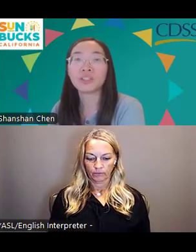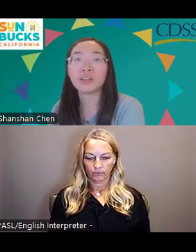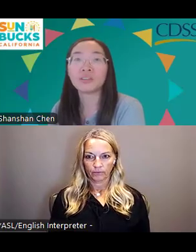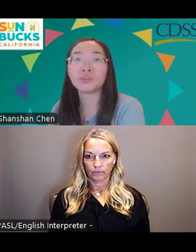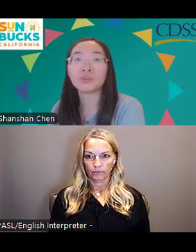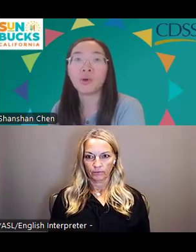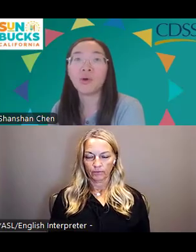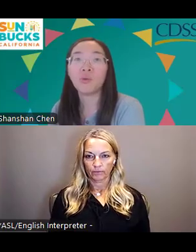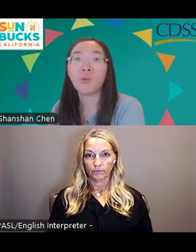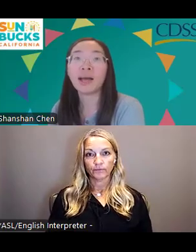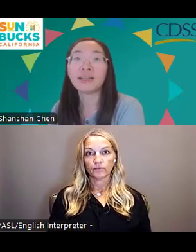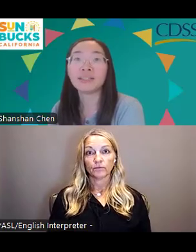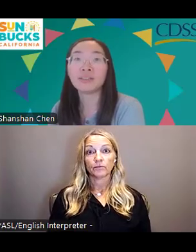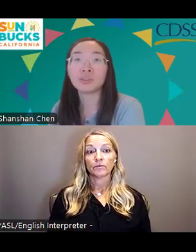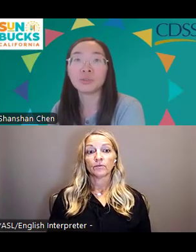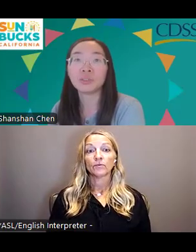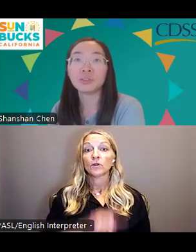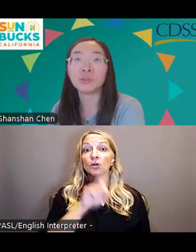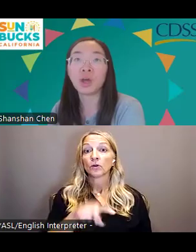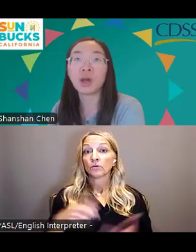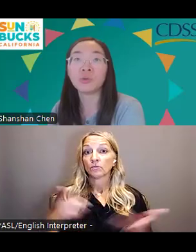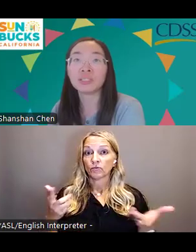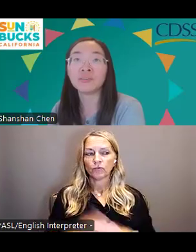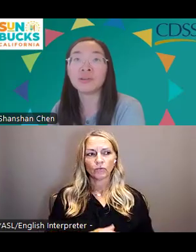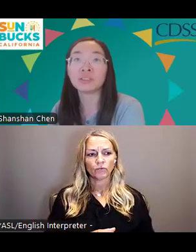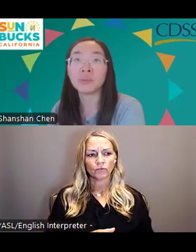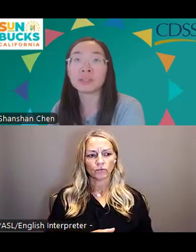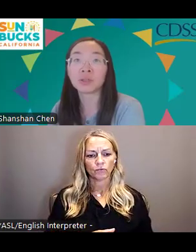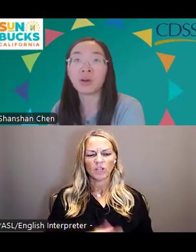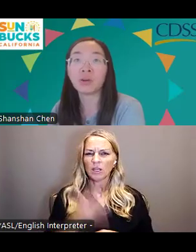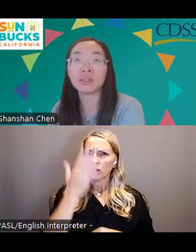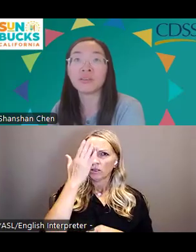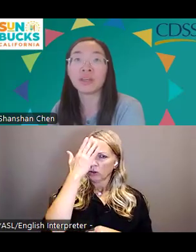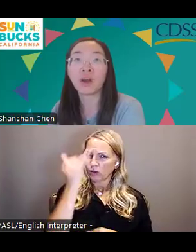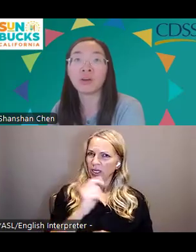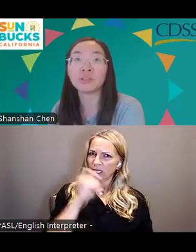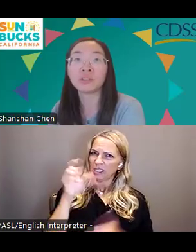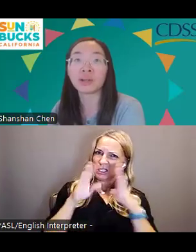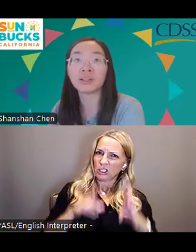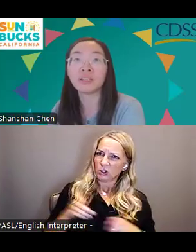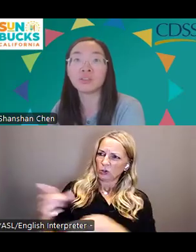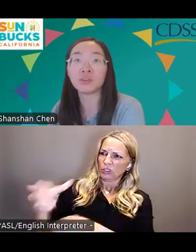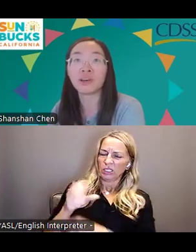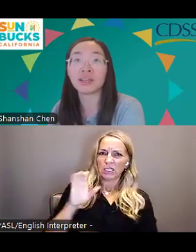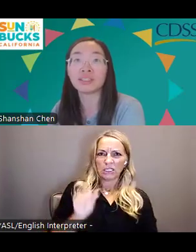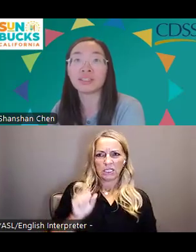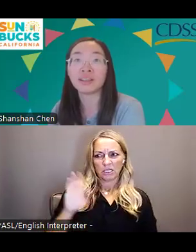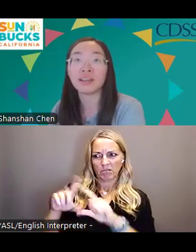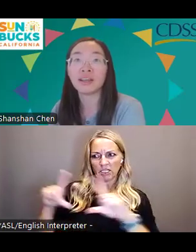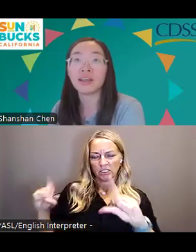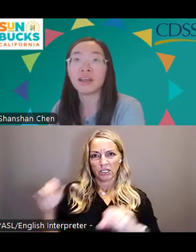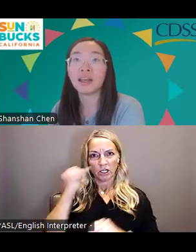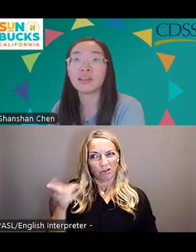And the question is, why did the student not receive a Sunbox card if they are directly